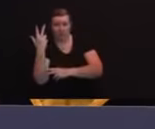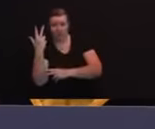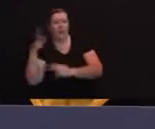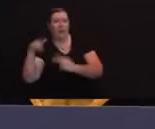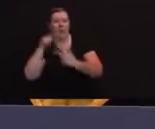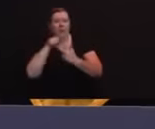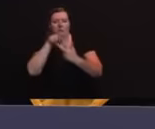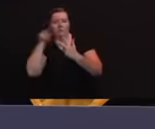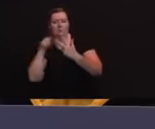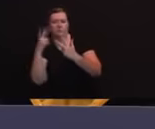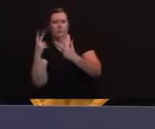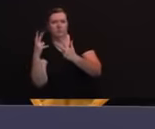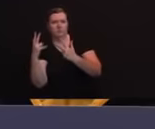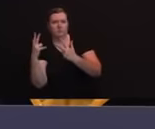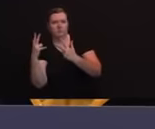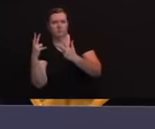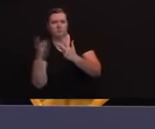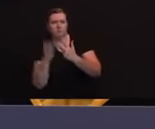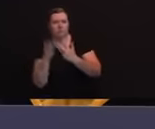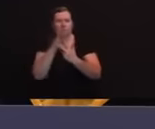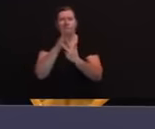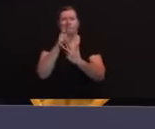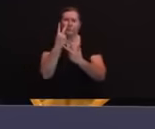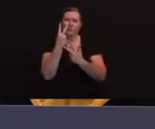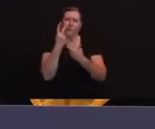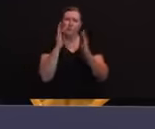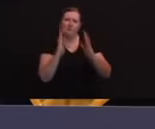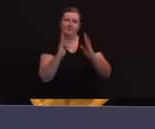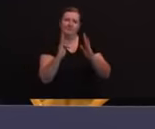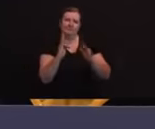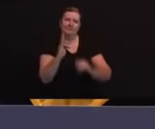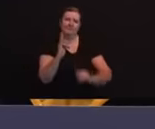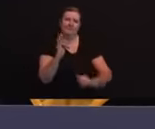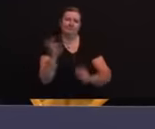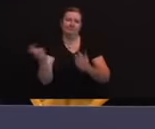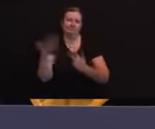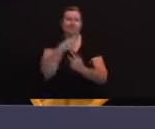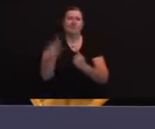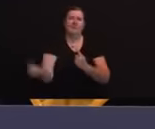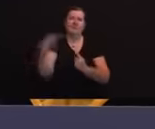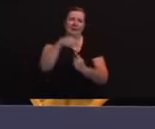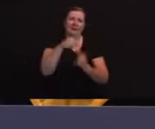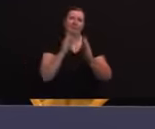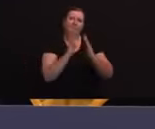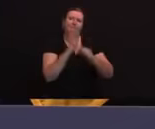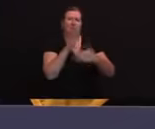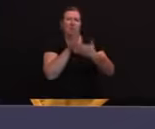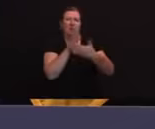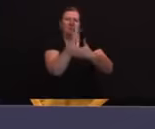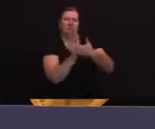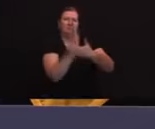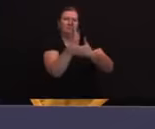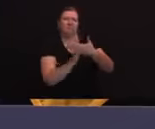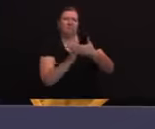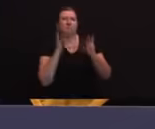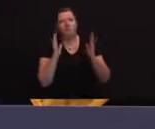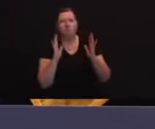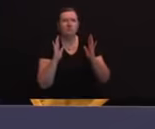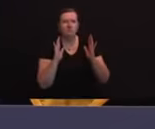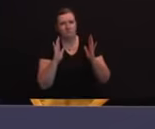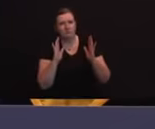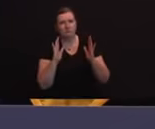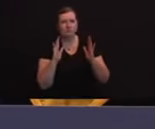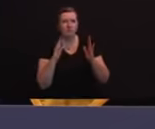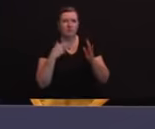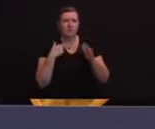used to carry this thing around in my wallet like a Bible. I don't have it in front of me, but we'll come back to you as to where we think we are. We're in a phase of high concern,